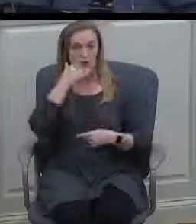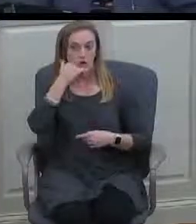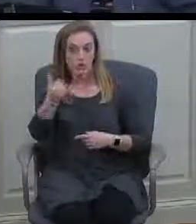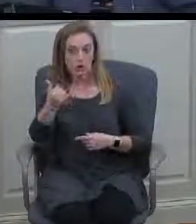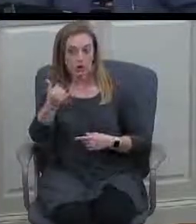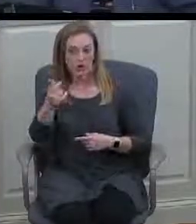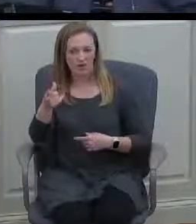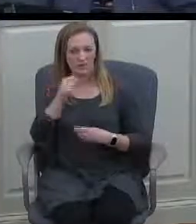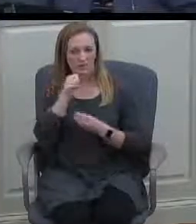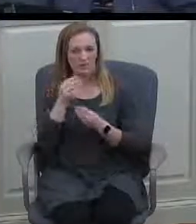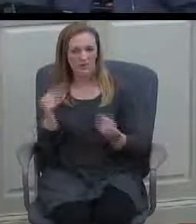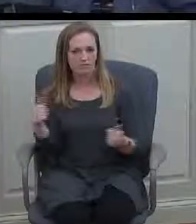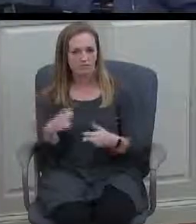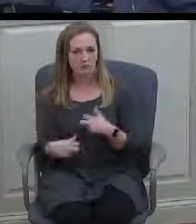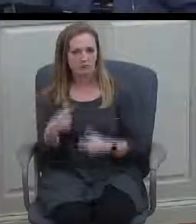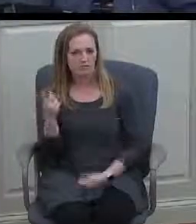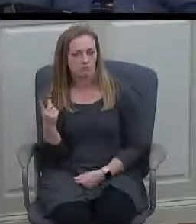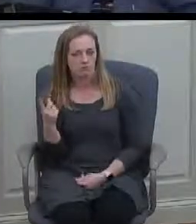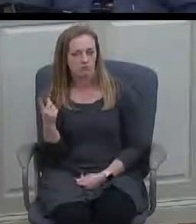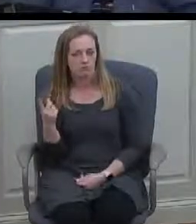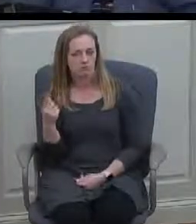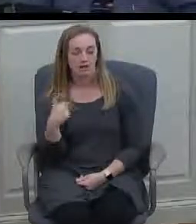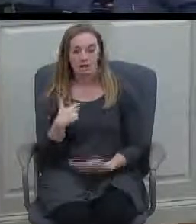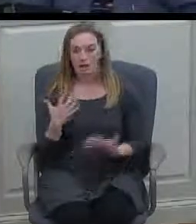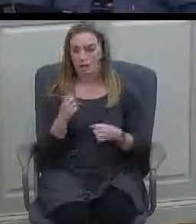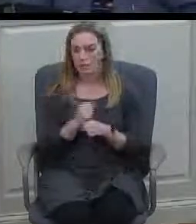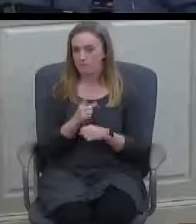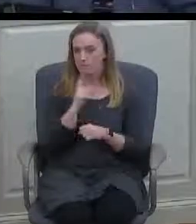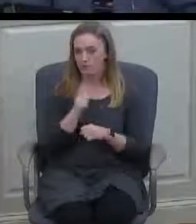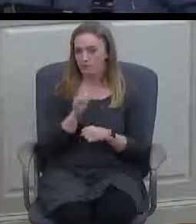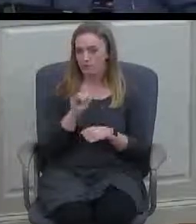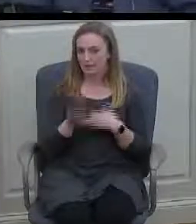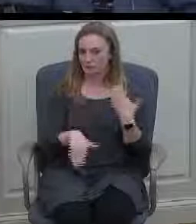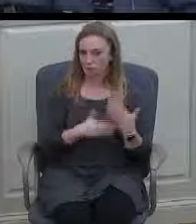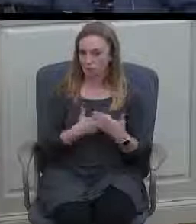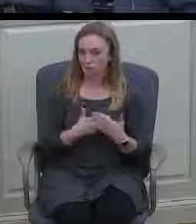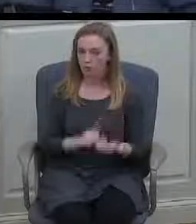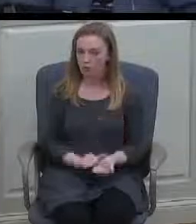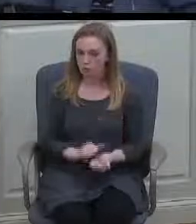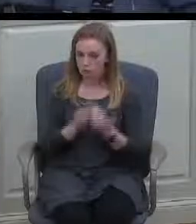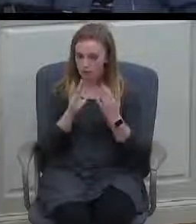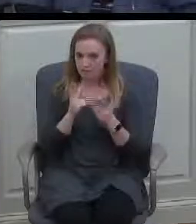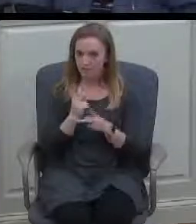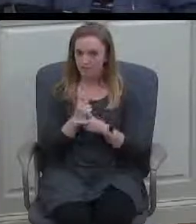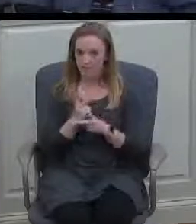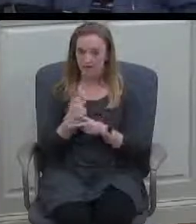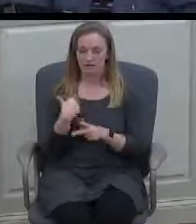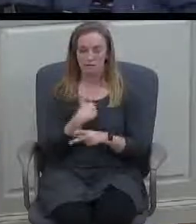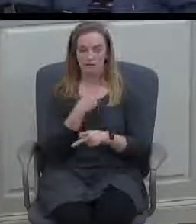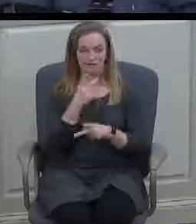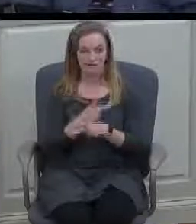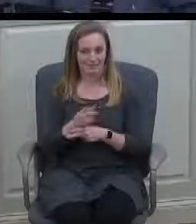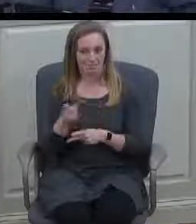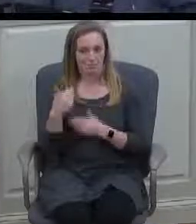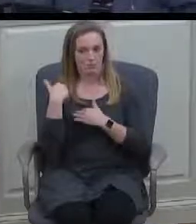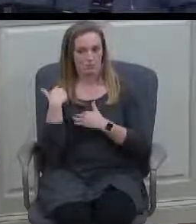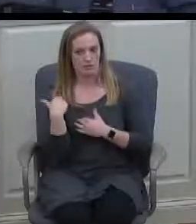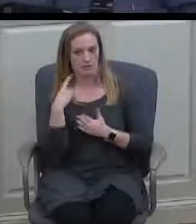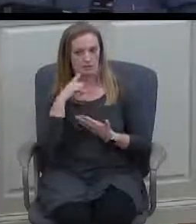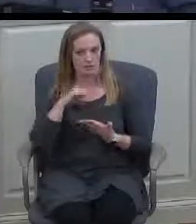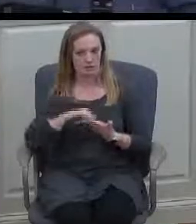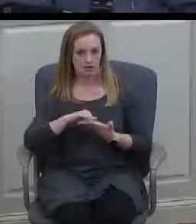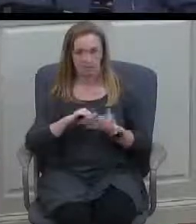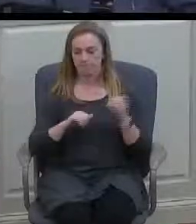are not getting resolved. So I just want to make sure that all that is addressed and that we hold them accountable for that. We